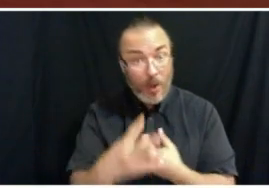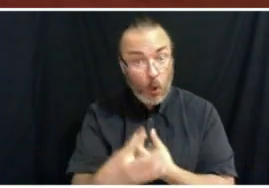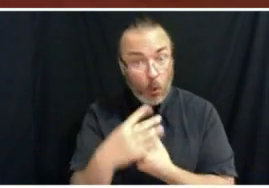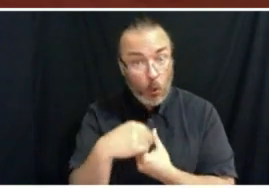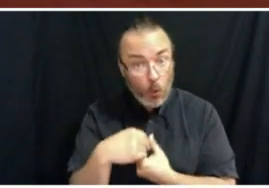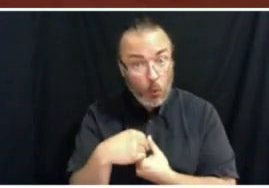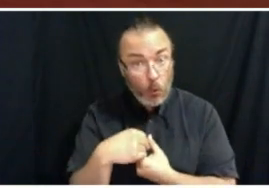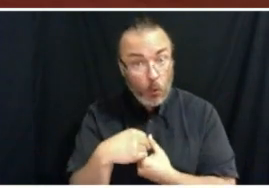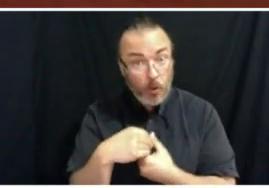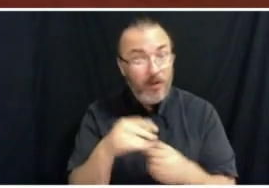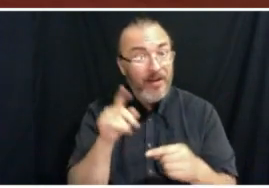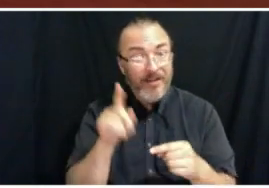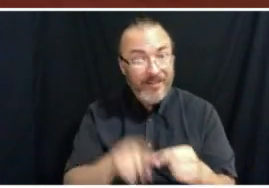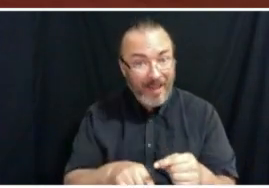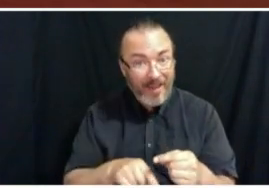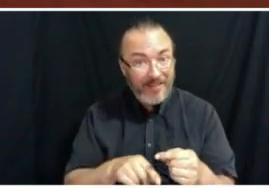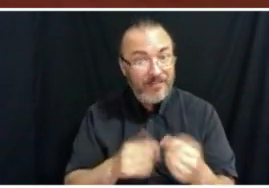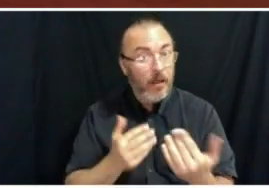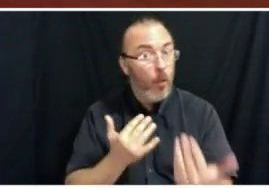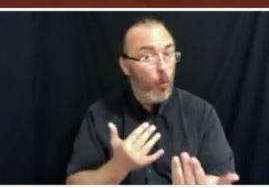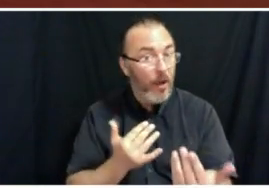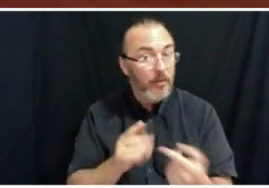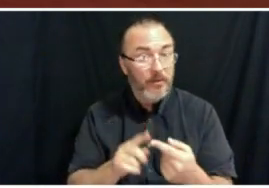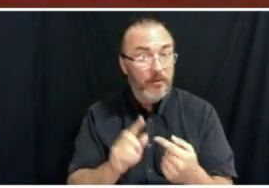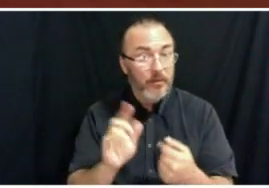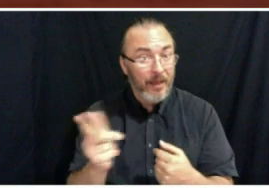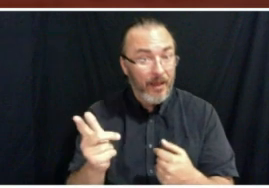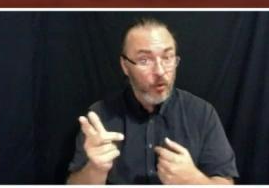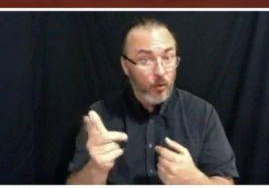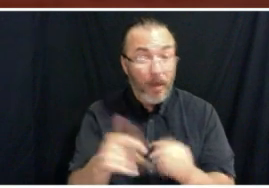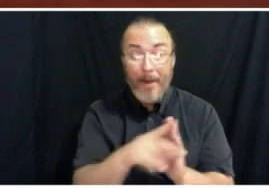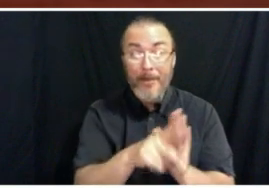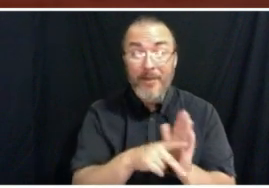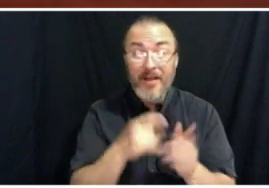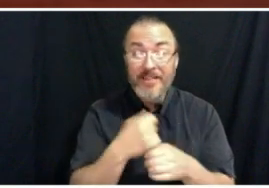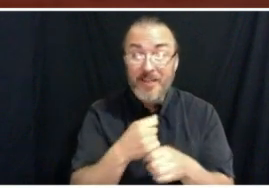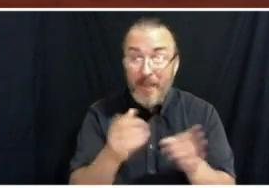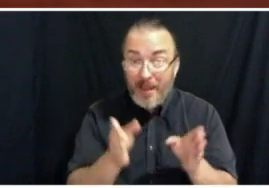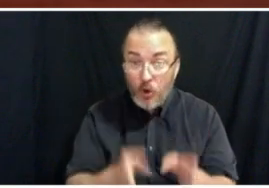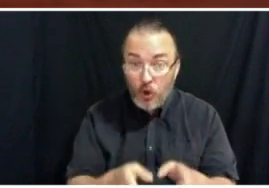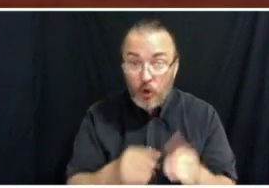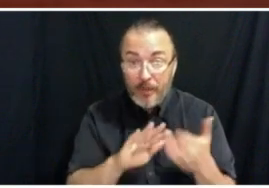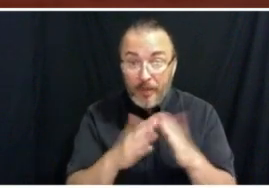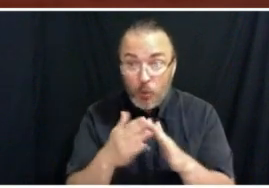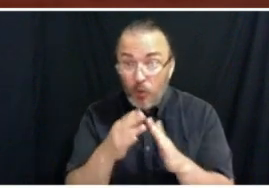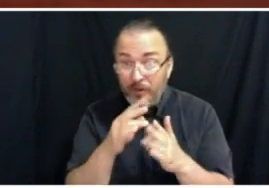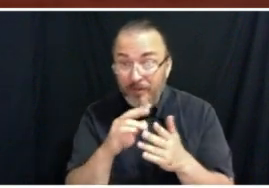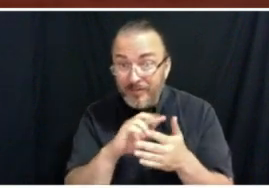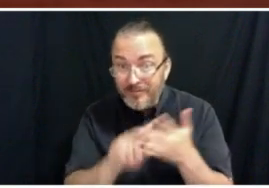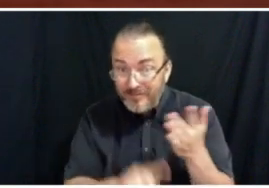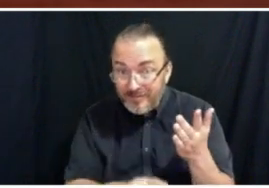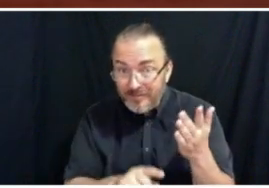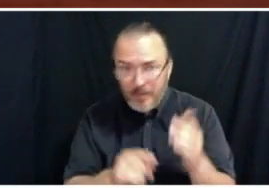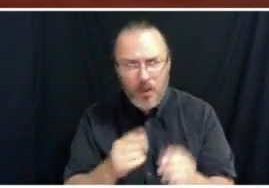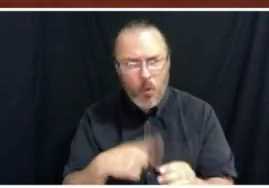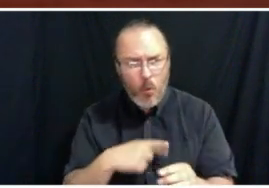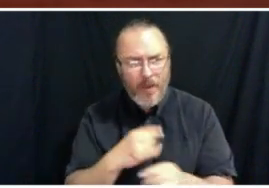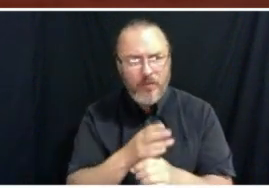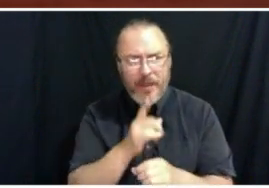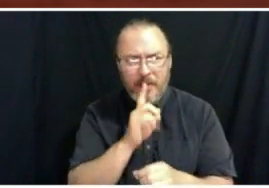wait. For policymakers and stakeholders, ensure that we have policies that